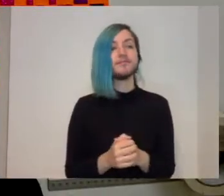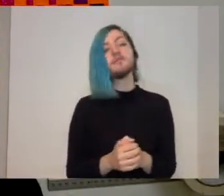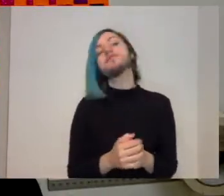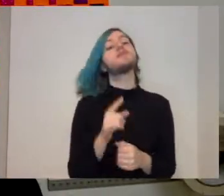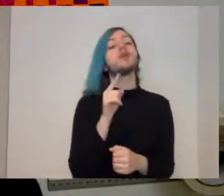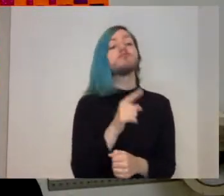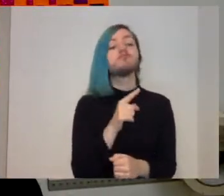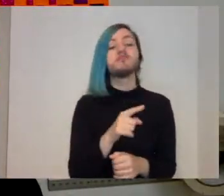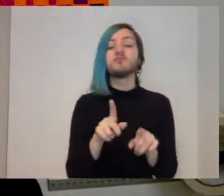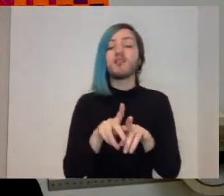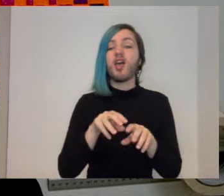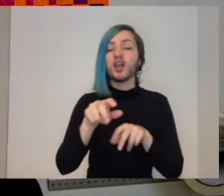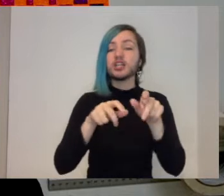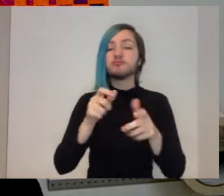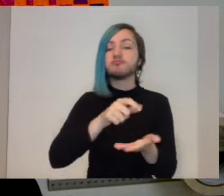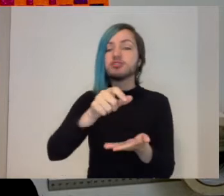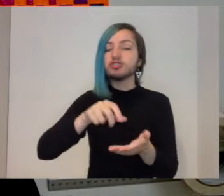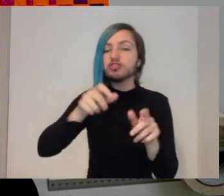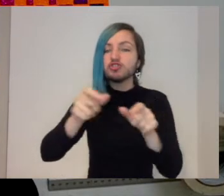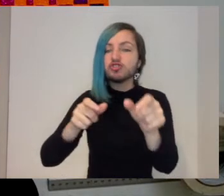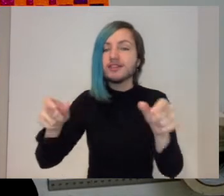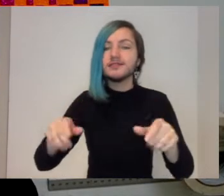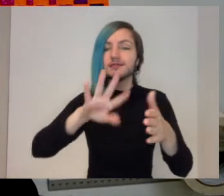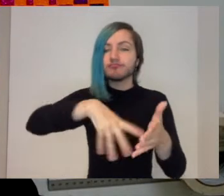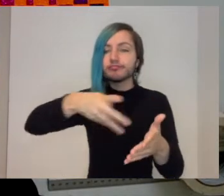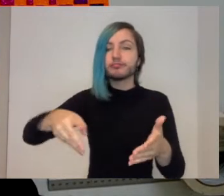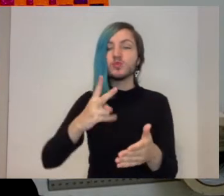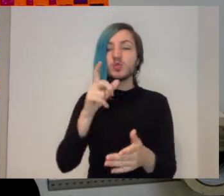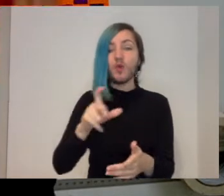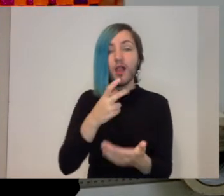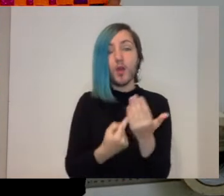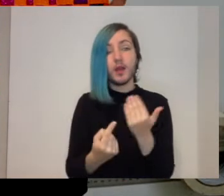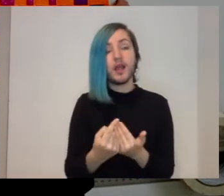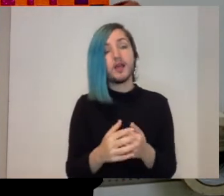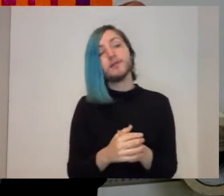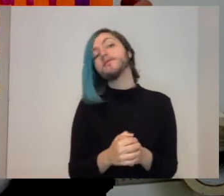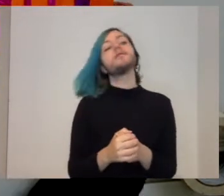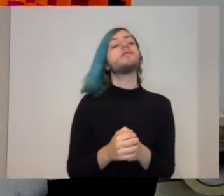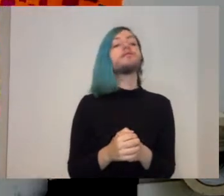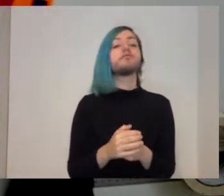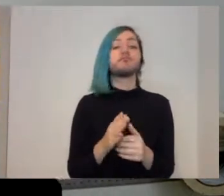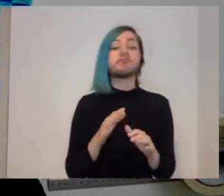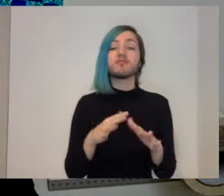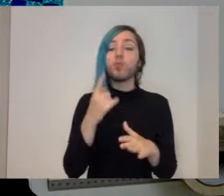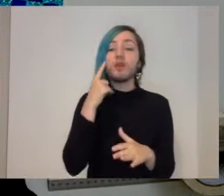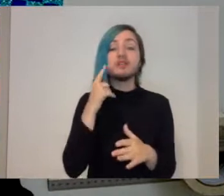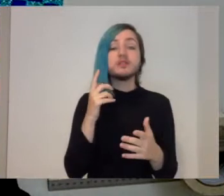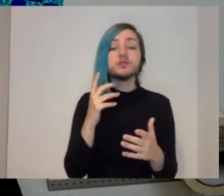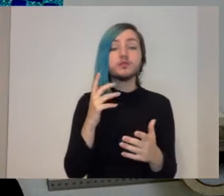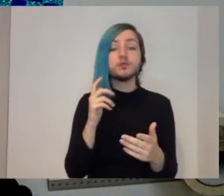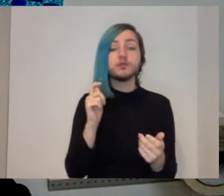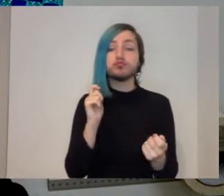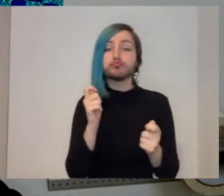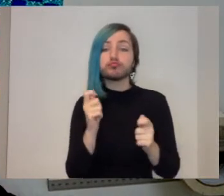blocky sort of checkerboard design, just using two colours. And it's quite easy to adapt it.